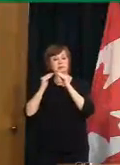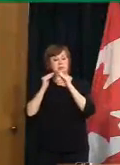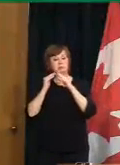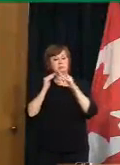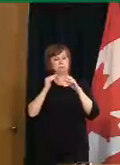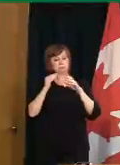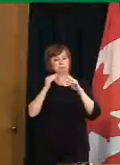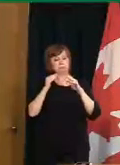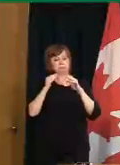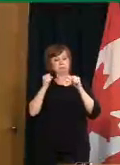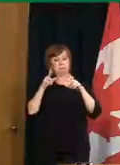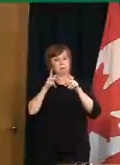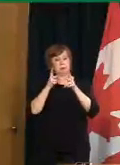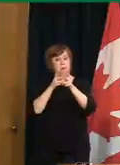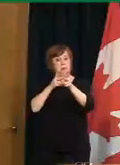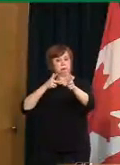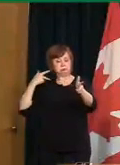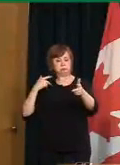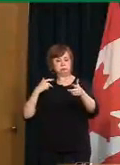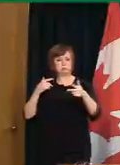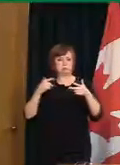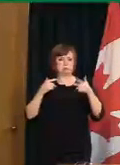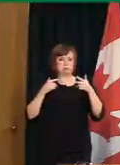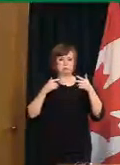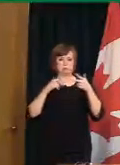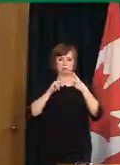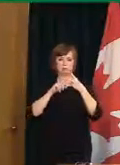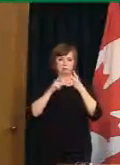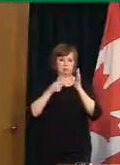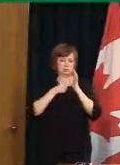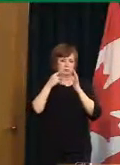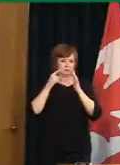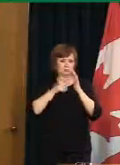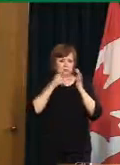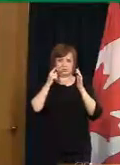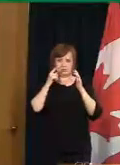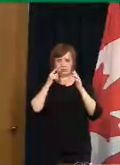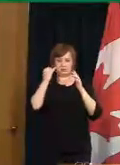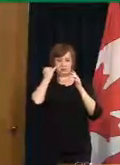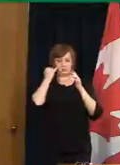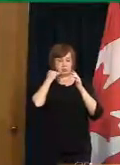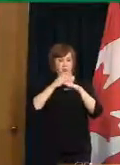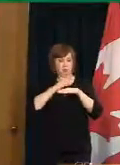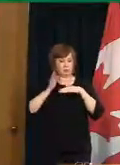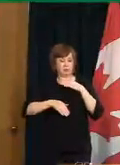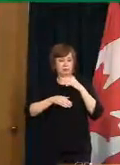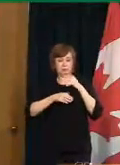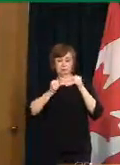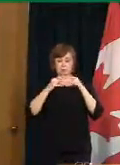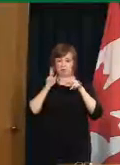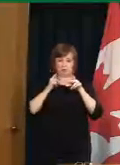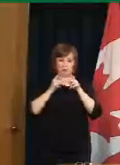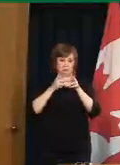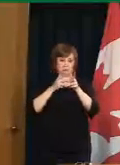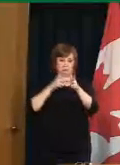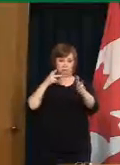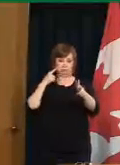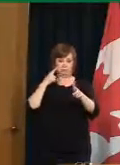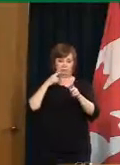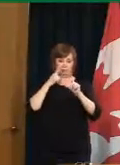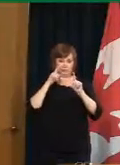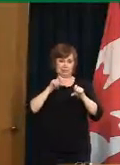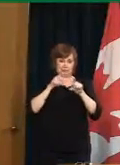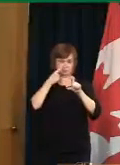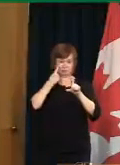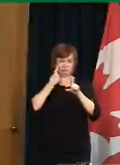cases being reported on a weekend, for example, that all have to be prioritized in terms of, so that again is a message to